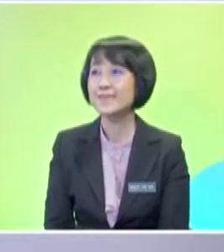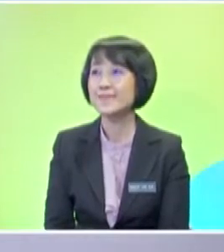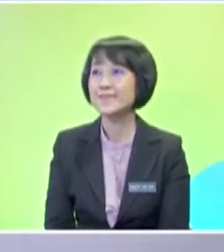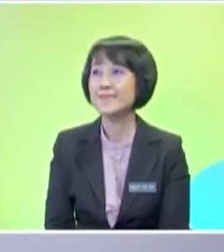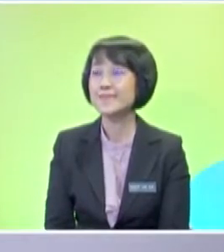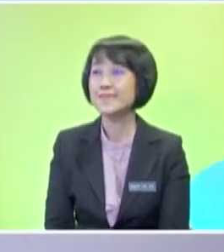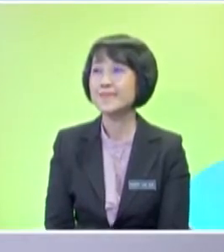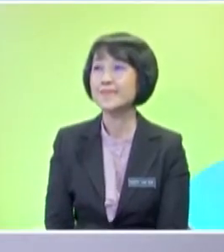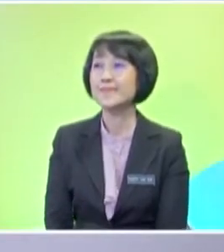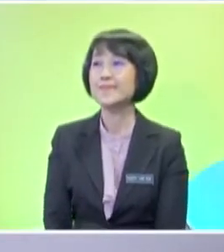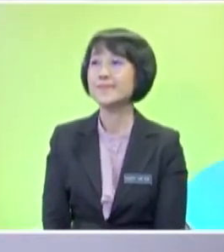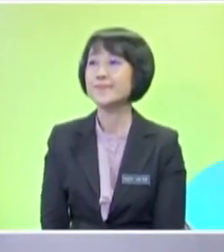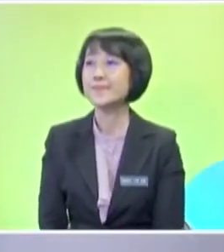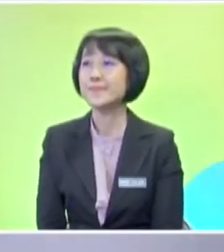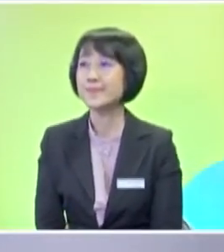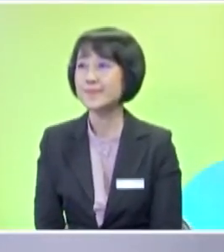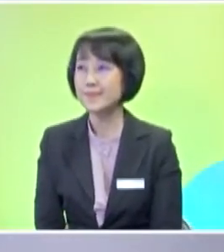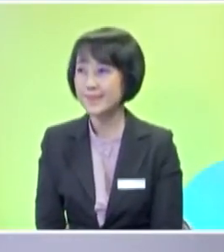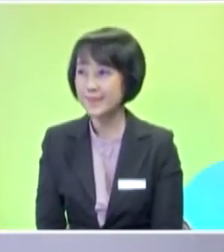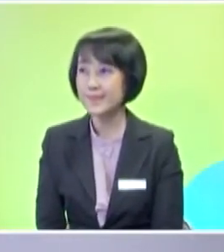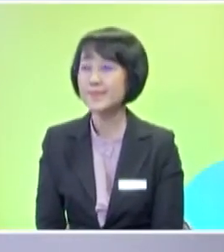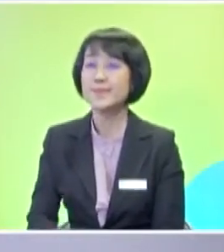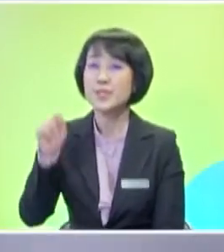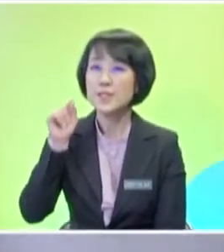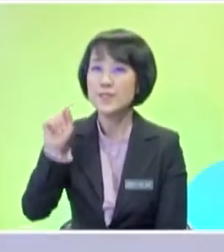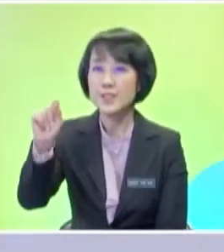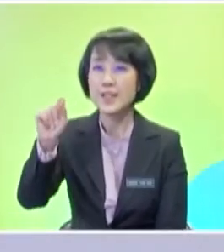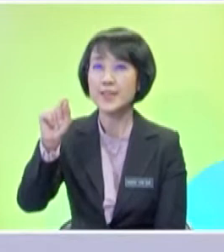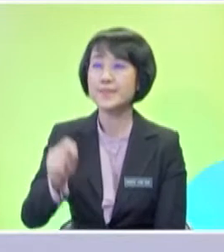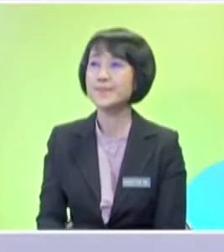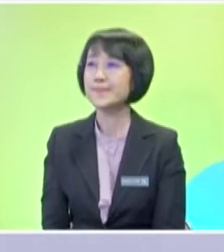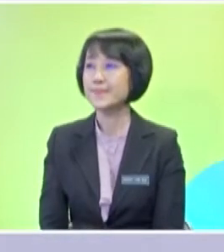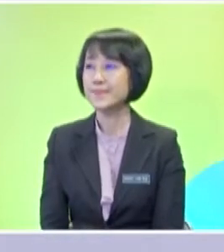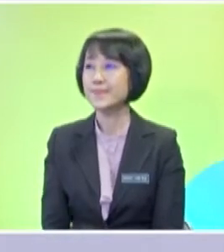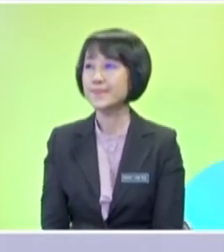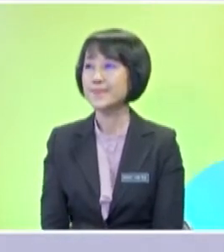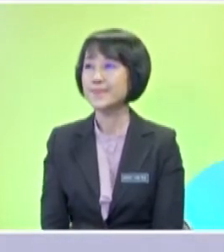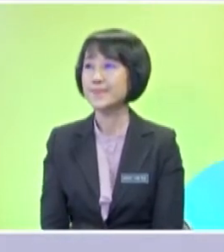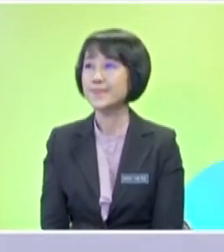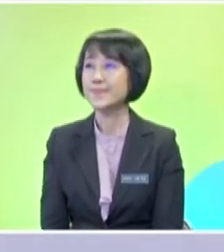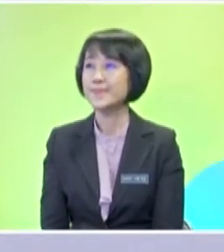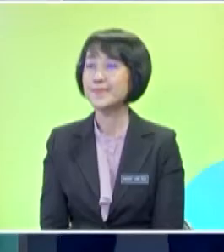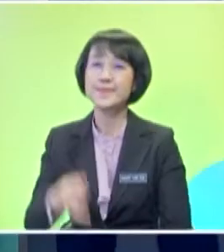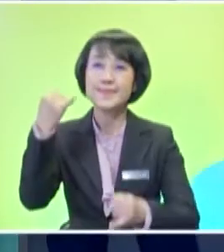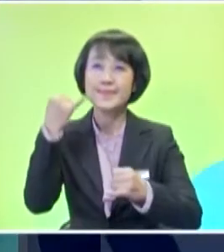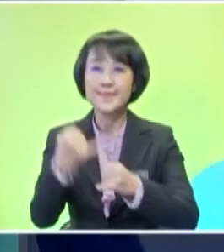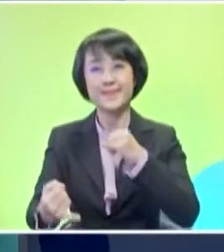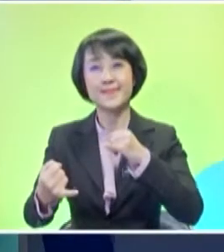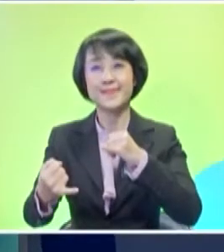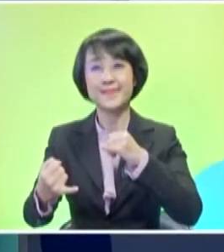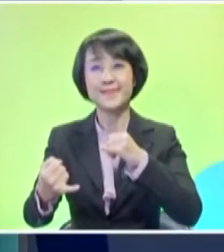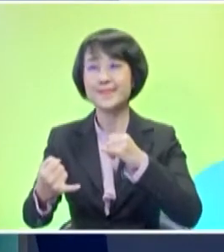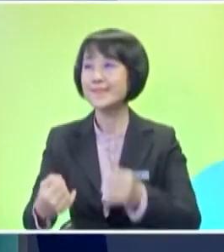Okay. E N with a full stop. Okay. Green. Last one. And the final